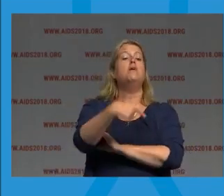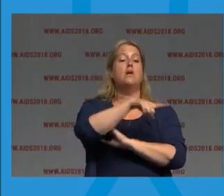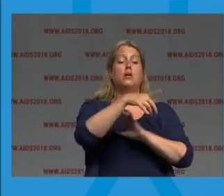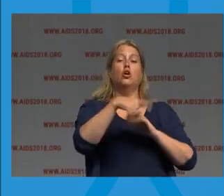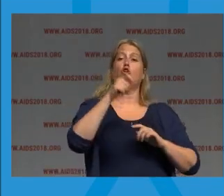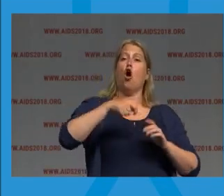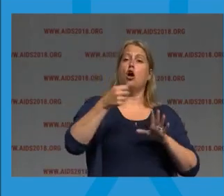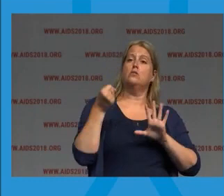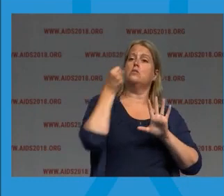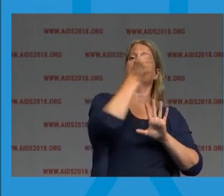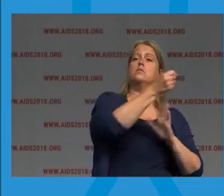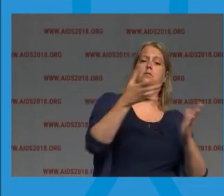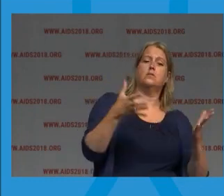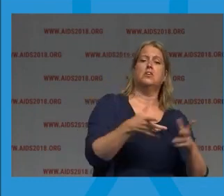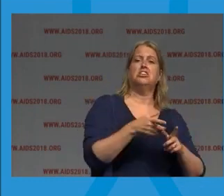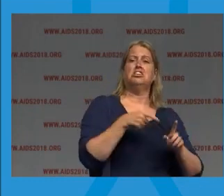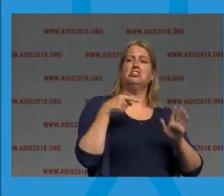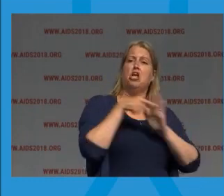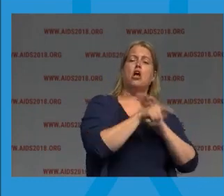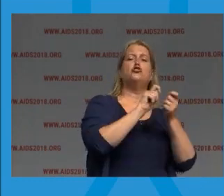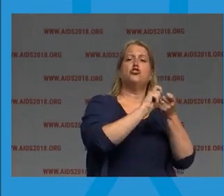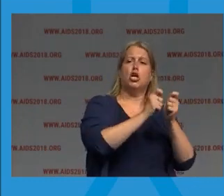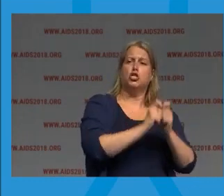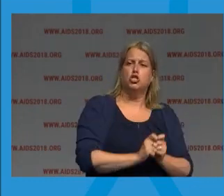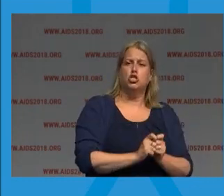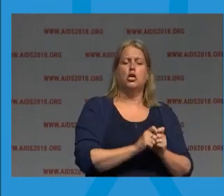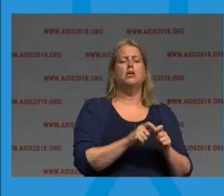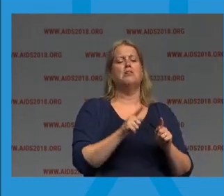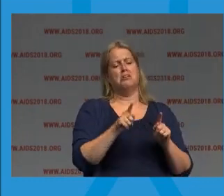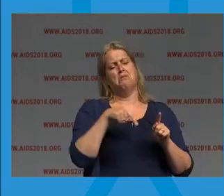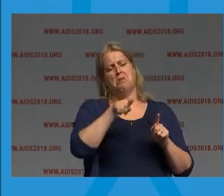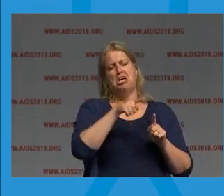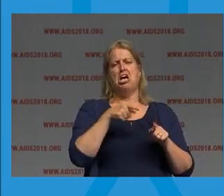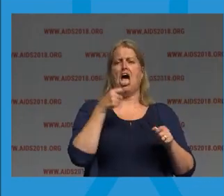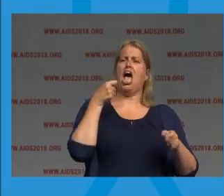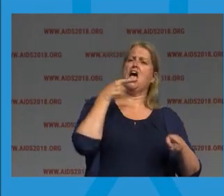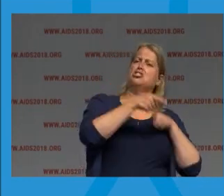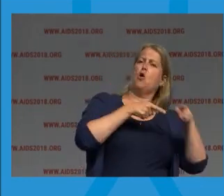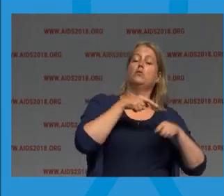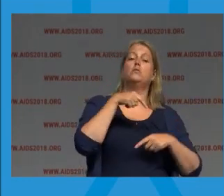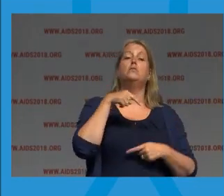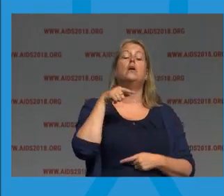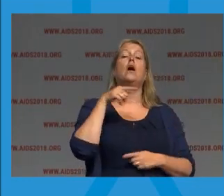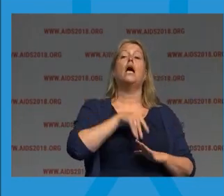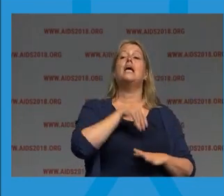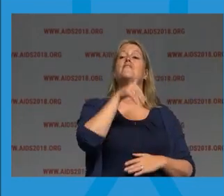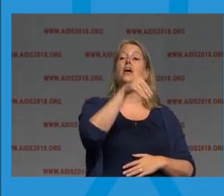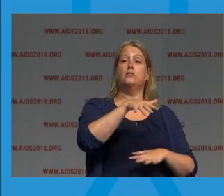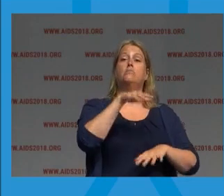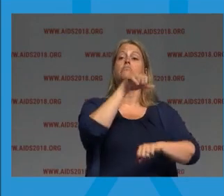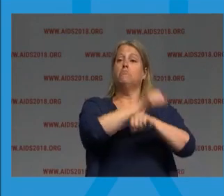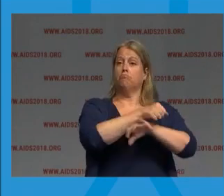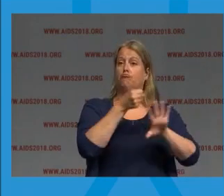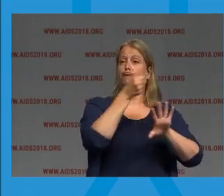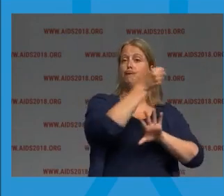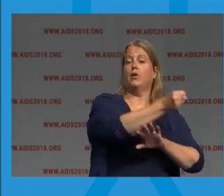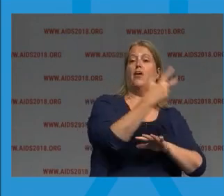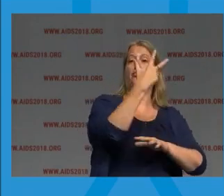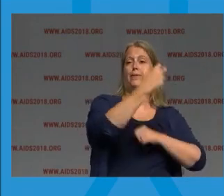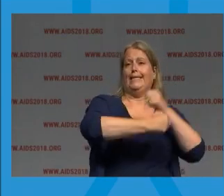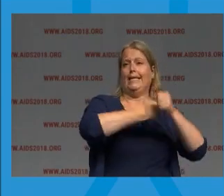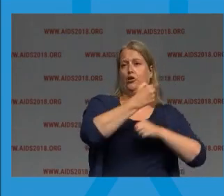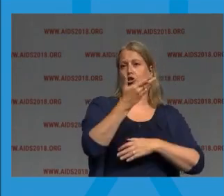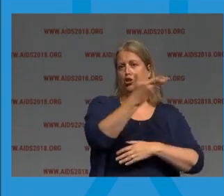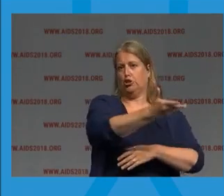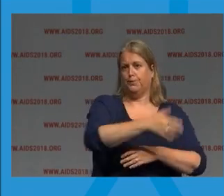court, the charges were changed to aggravated assault, and she was eventually imprisoned for 3